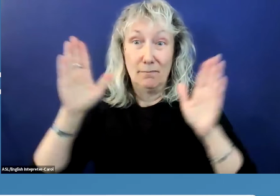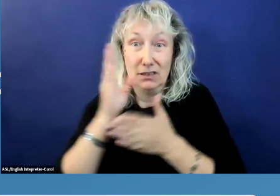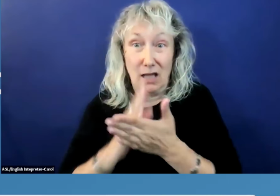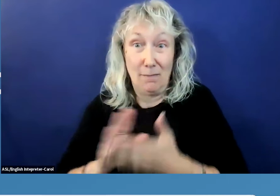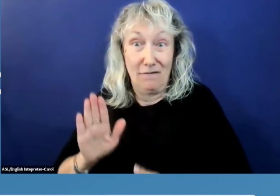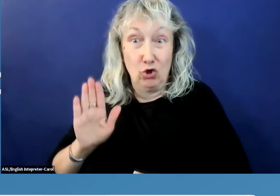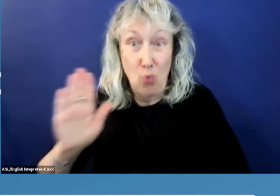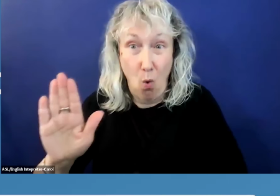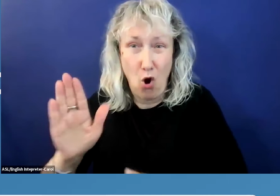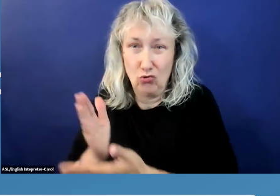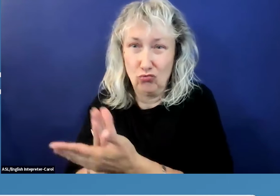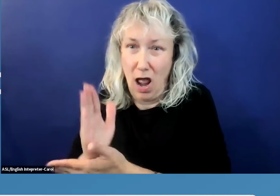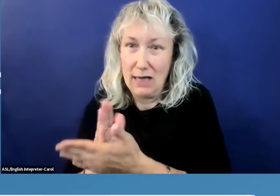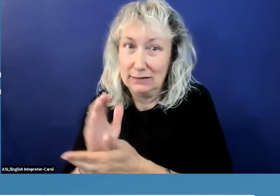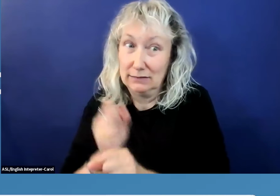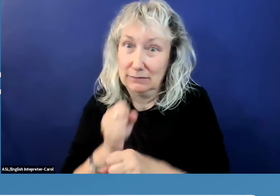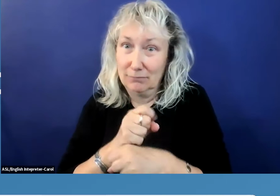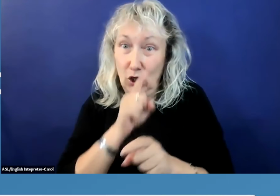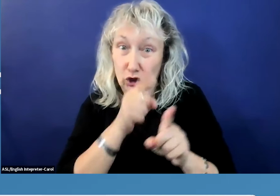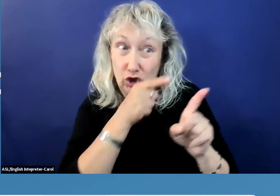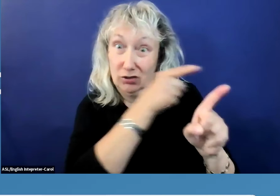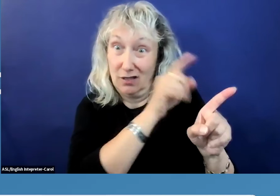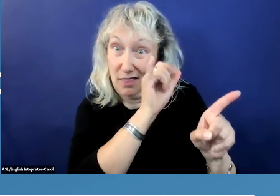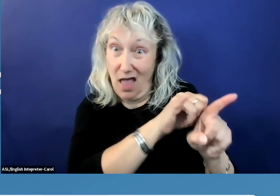repair company is trustworthy.